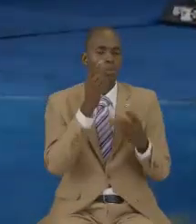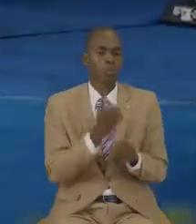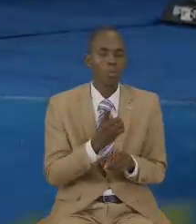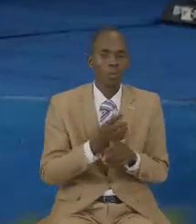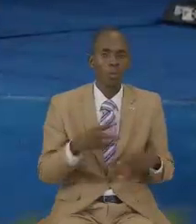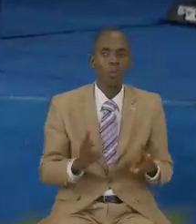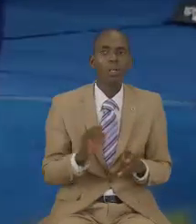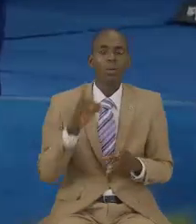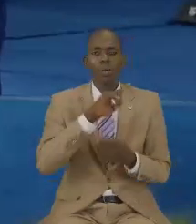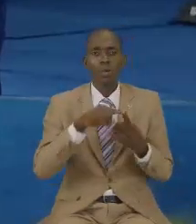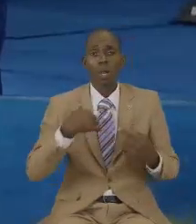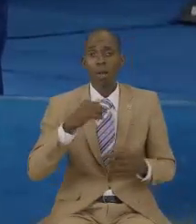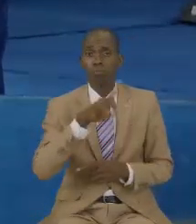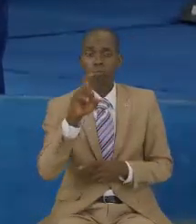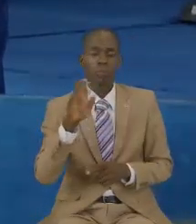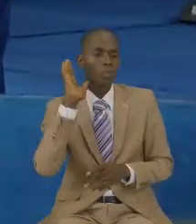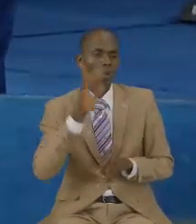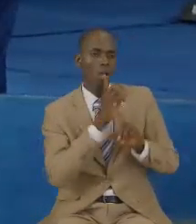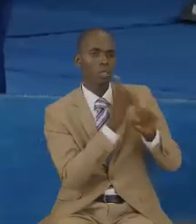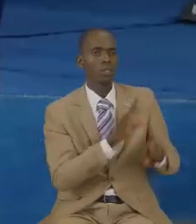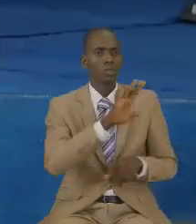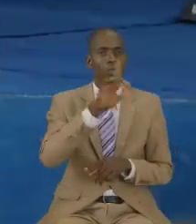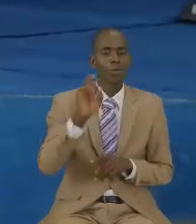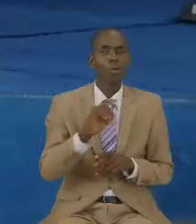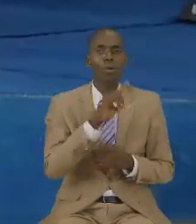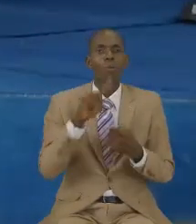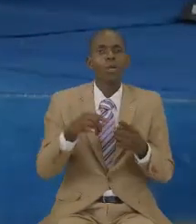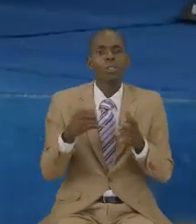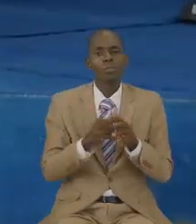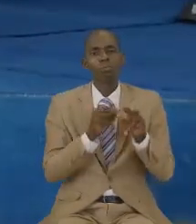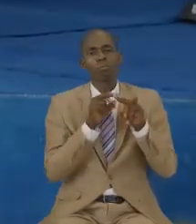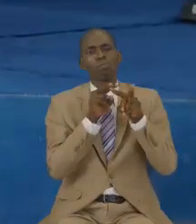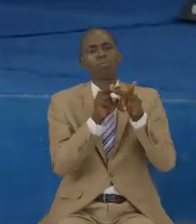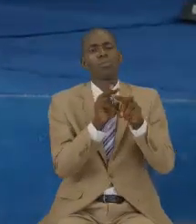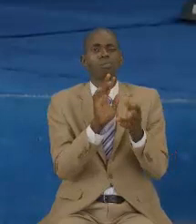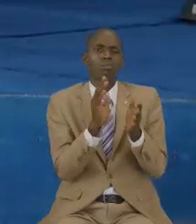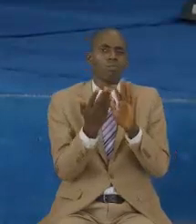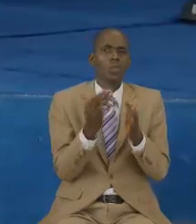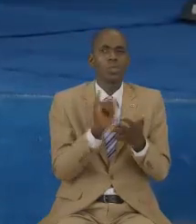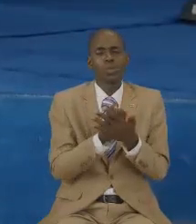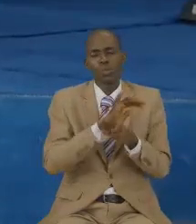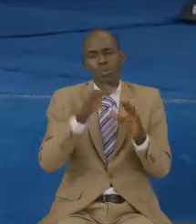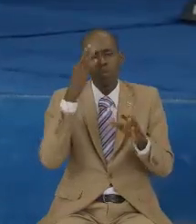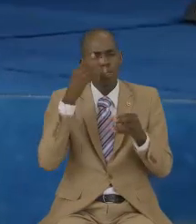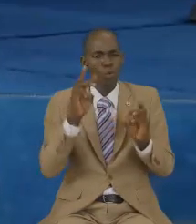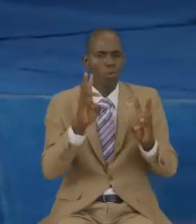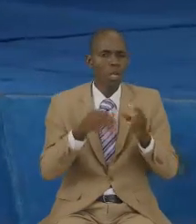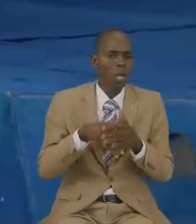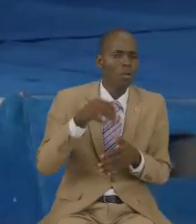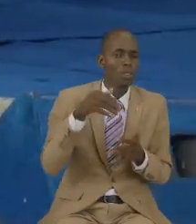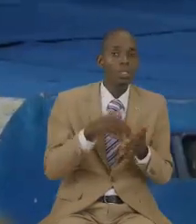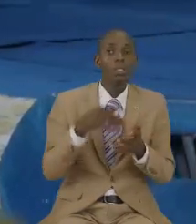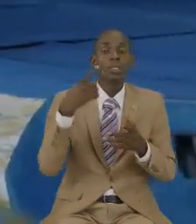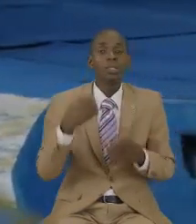questions, they'll answer your questions. And when it appears that you don't know the way forward, the mentors